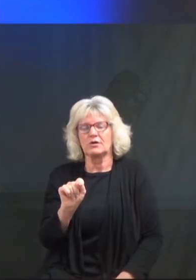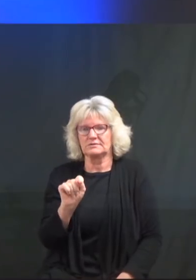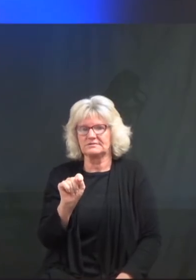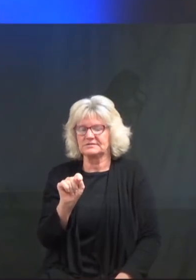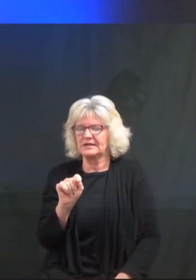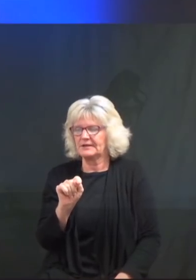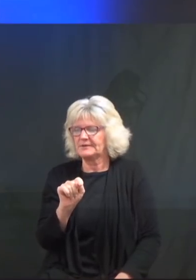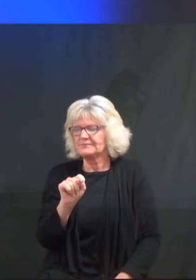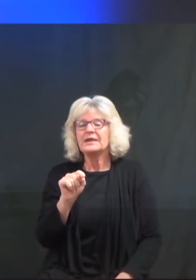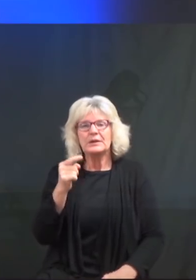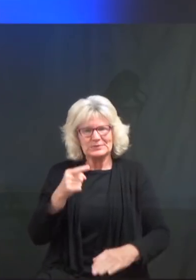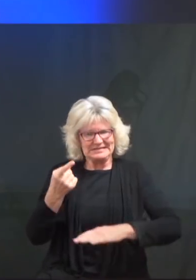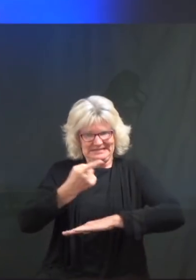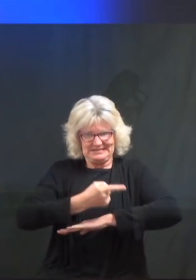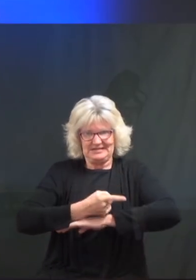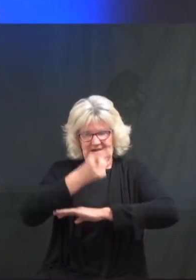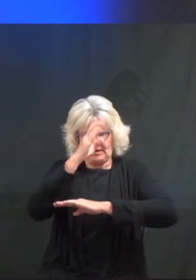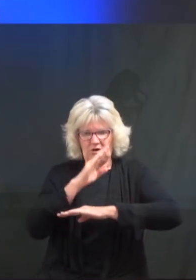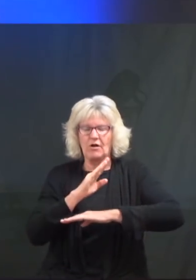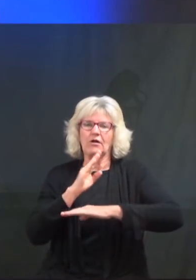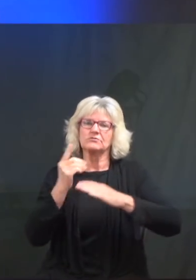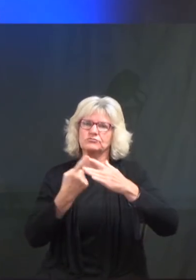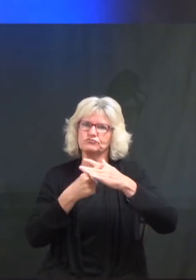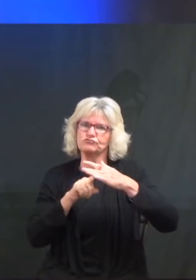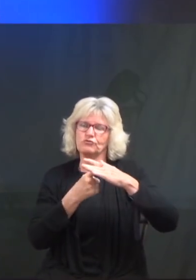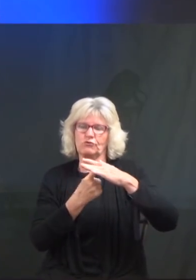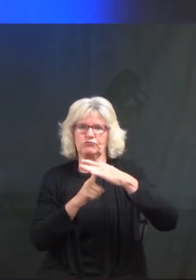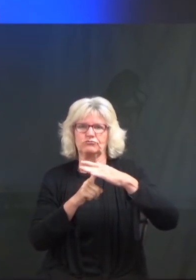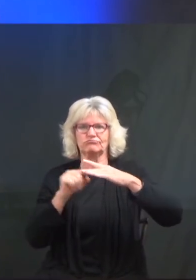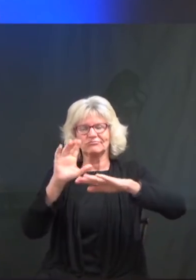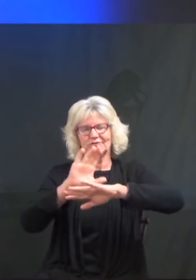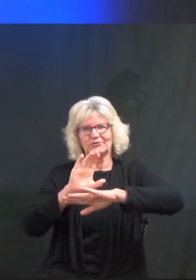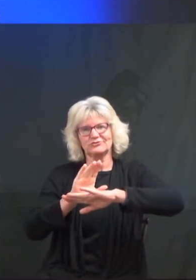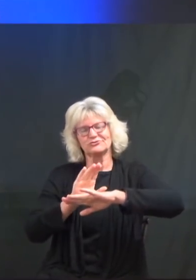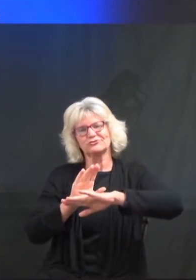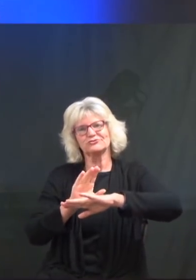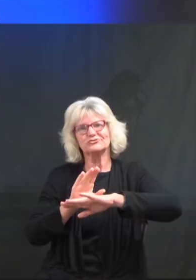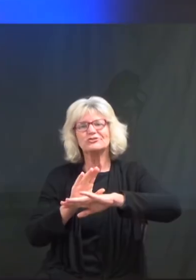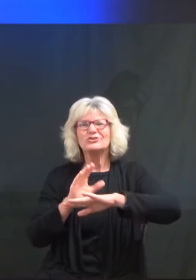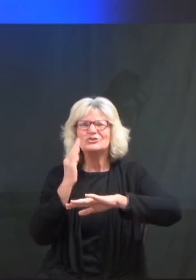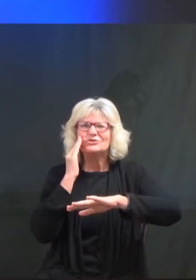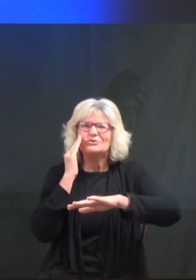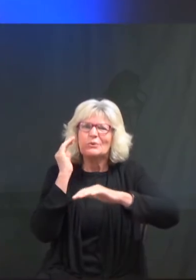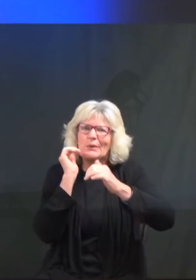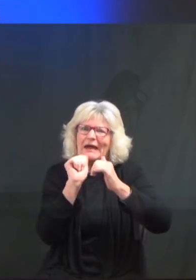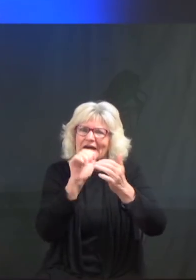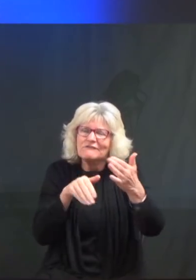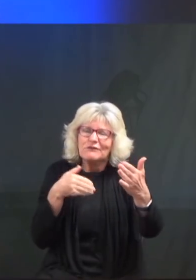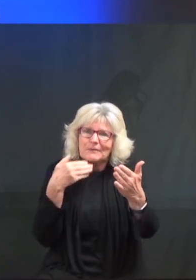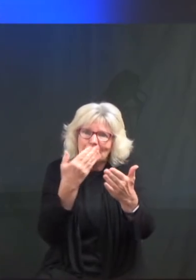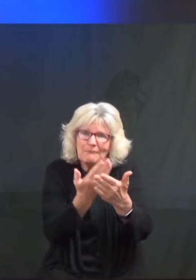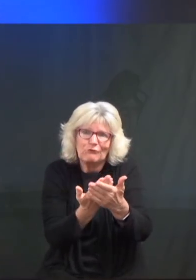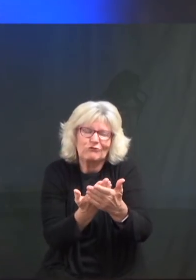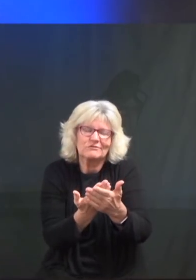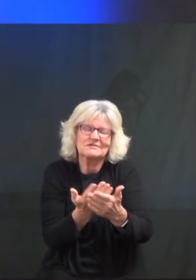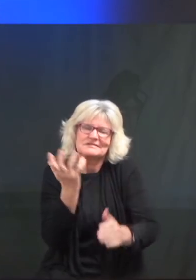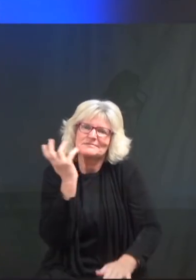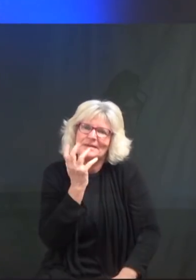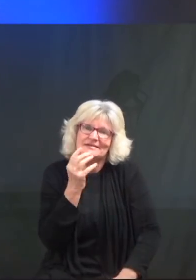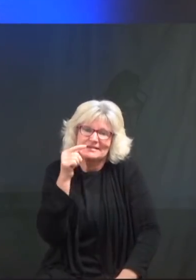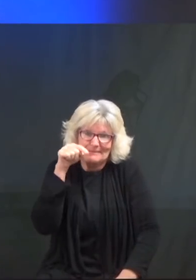church. Every birth is amazing, but I can just imagine this birth was something else.